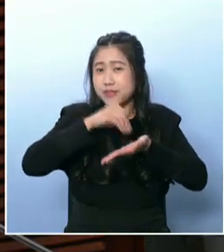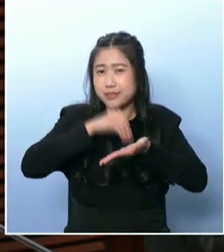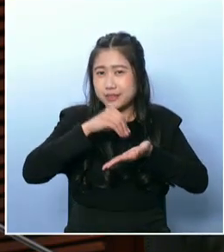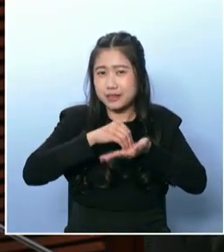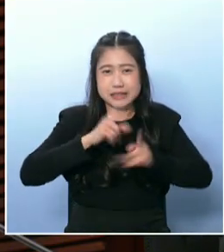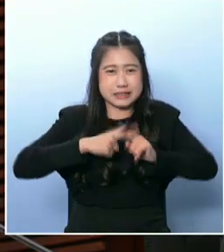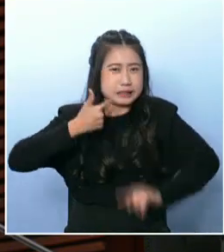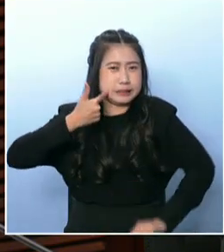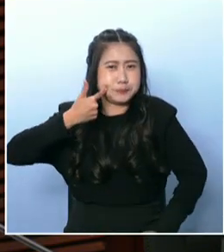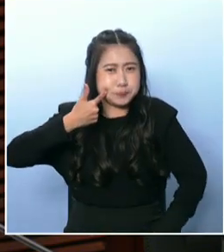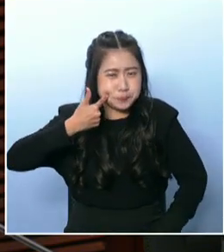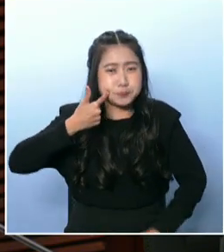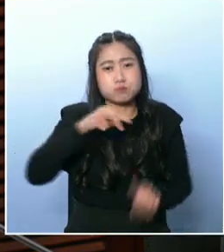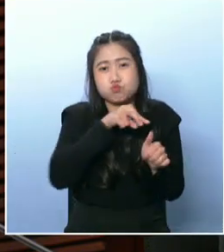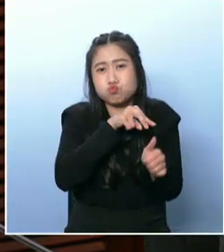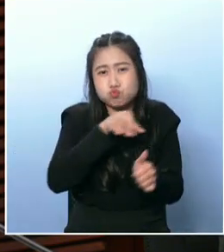users.